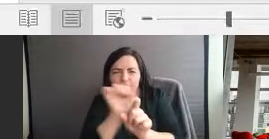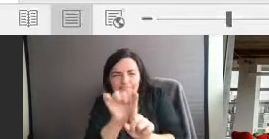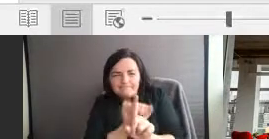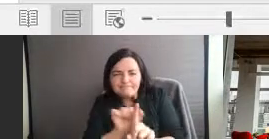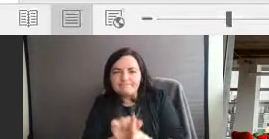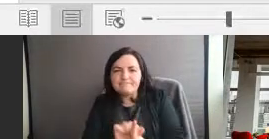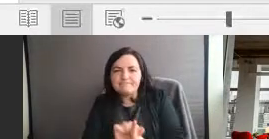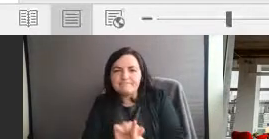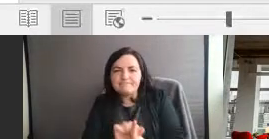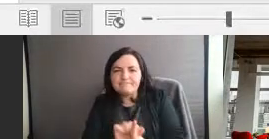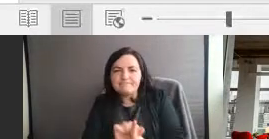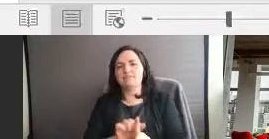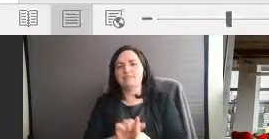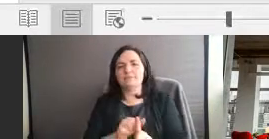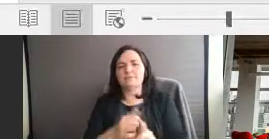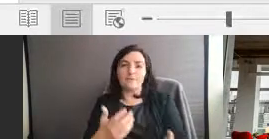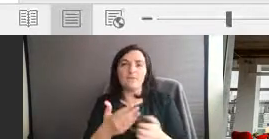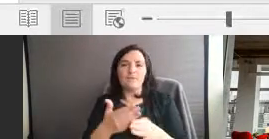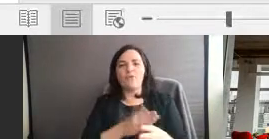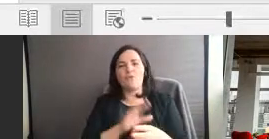it.